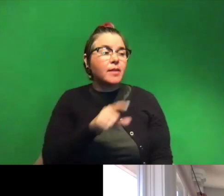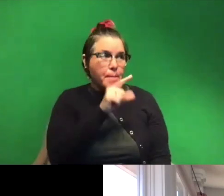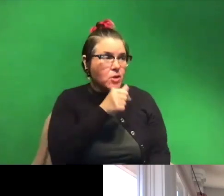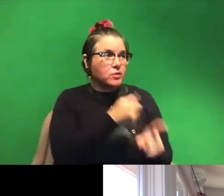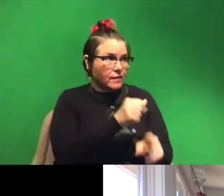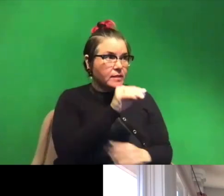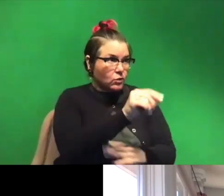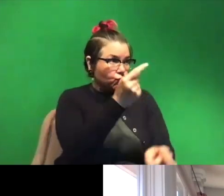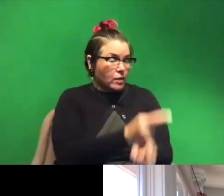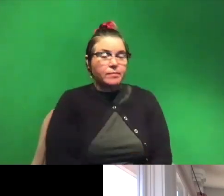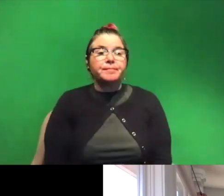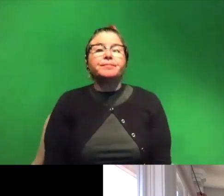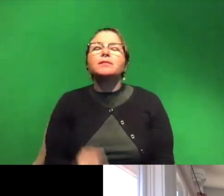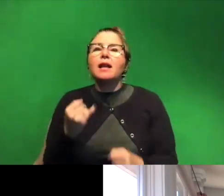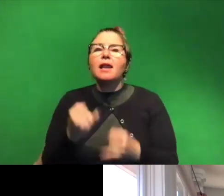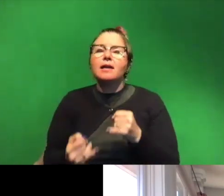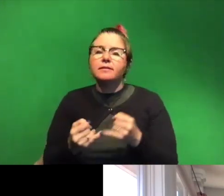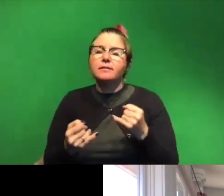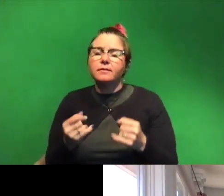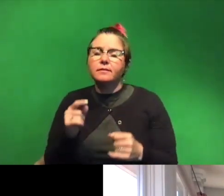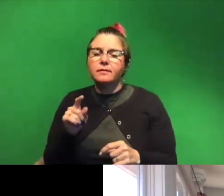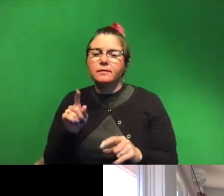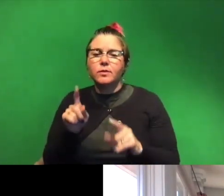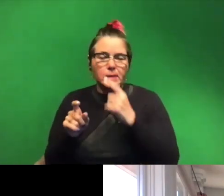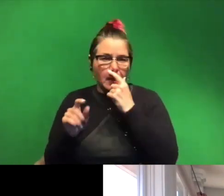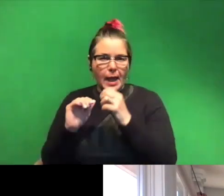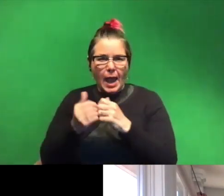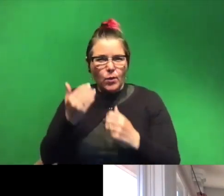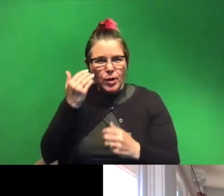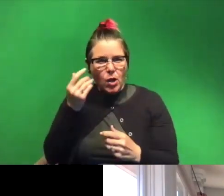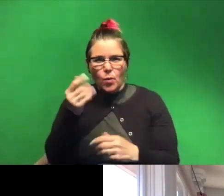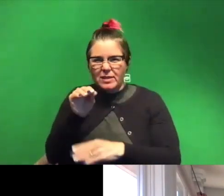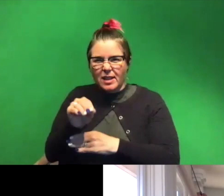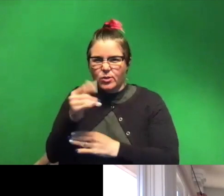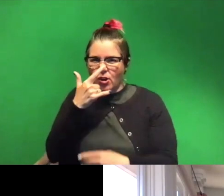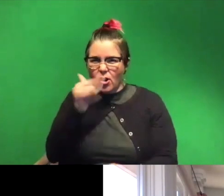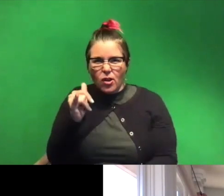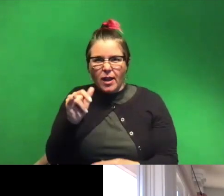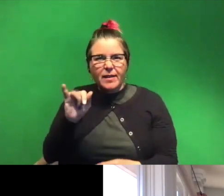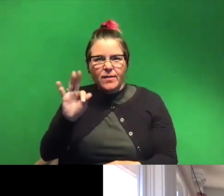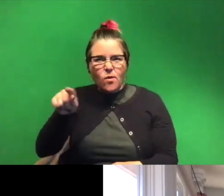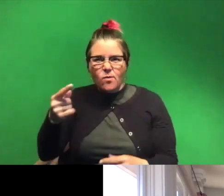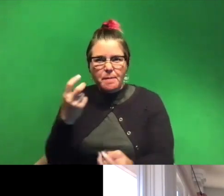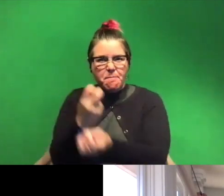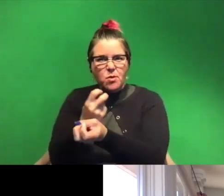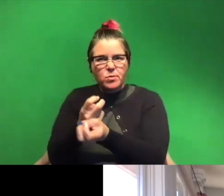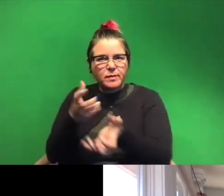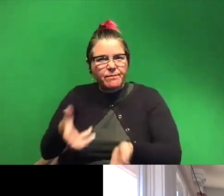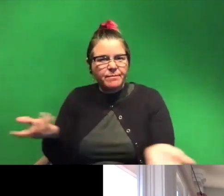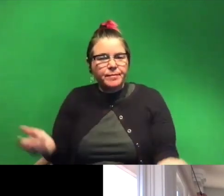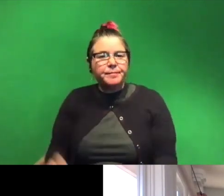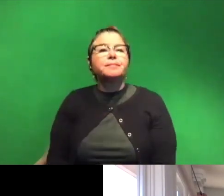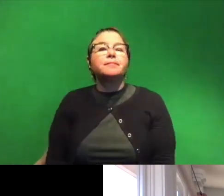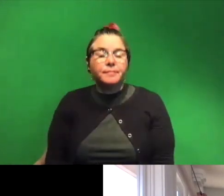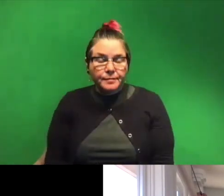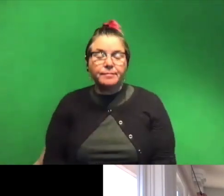true. Yep. All right. And then one last audience question. How do we know what dinosaurs look like when we only have the bones? There are lots